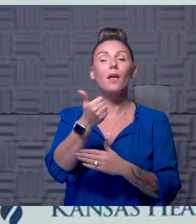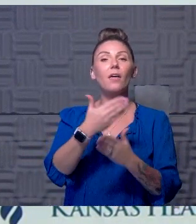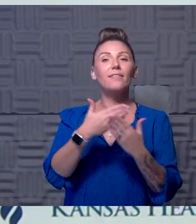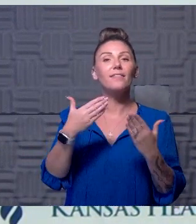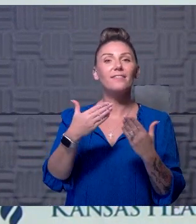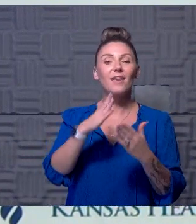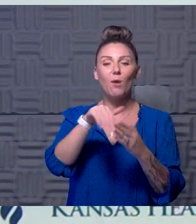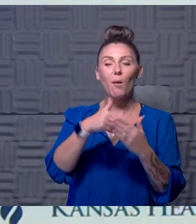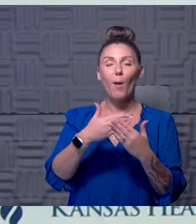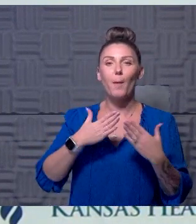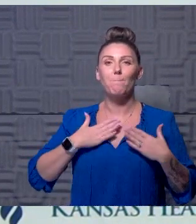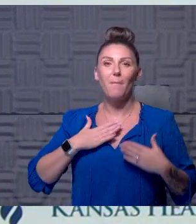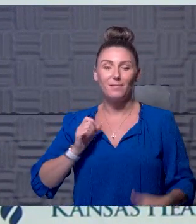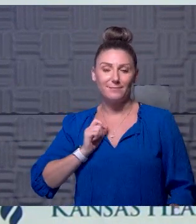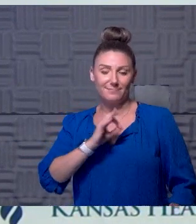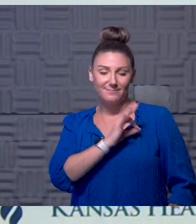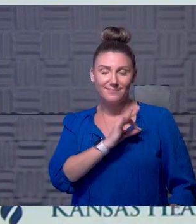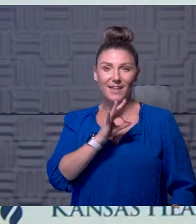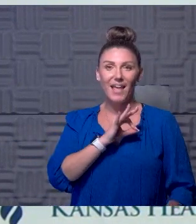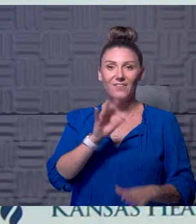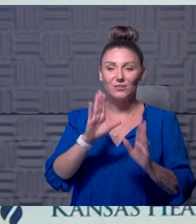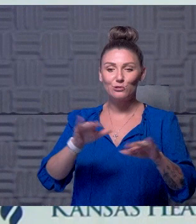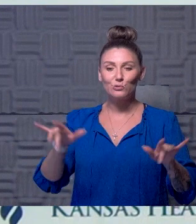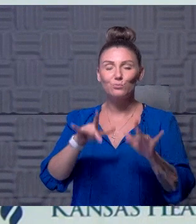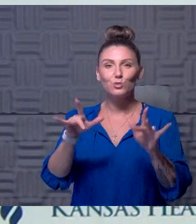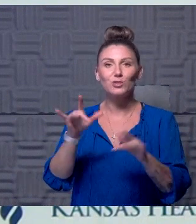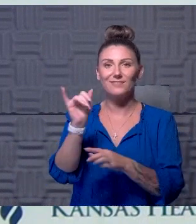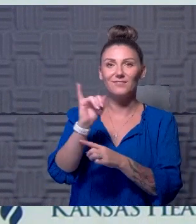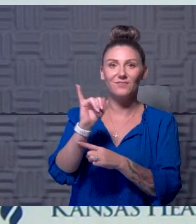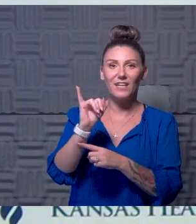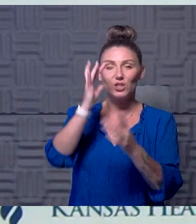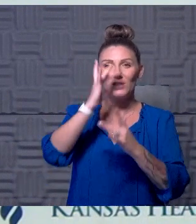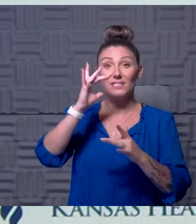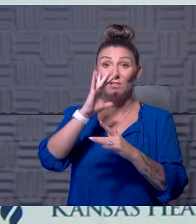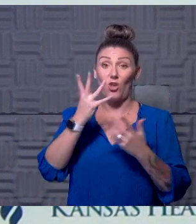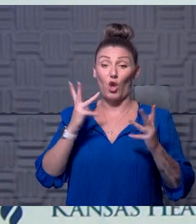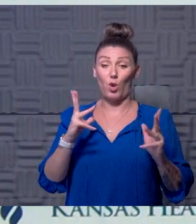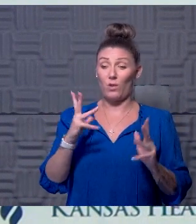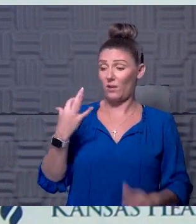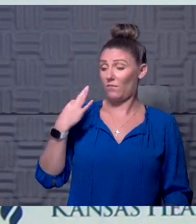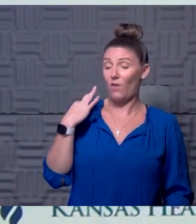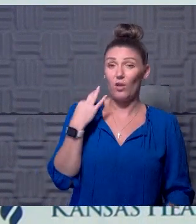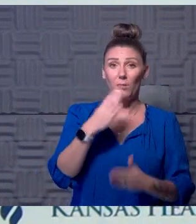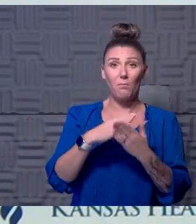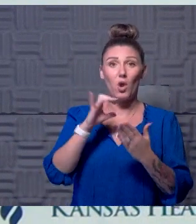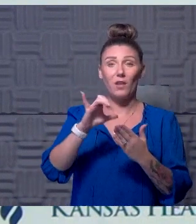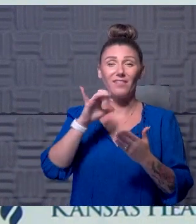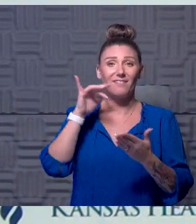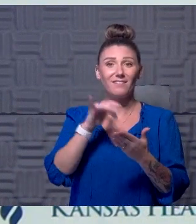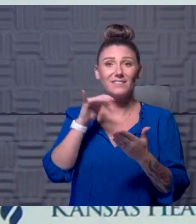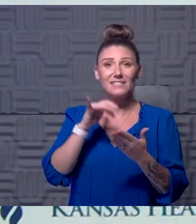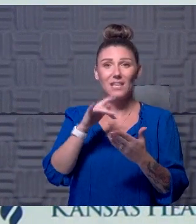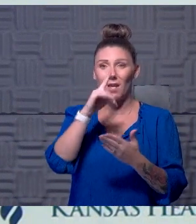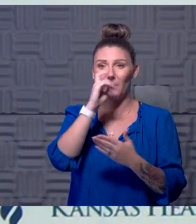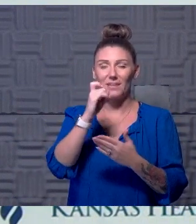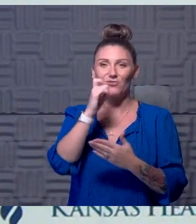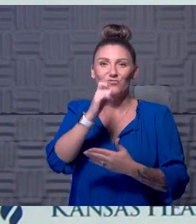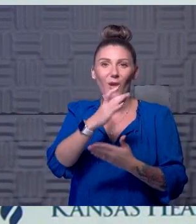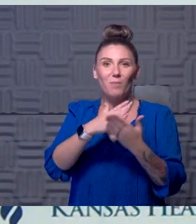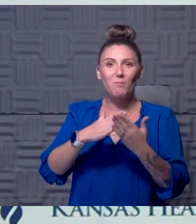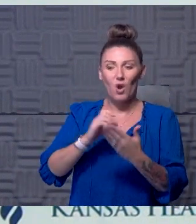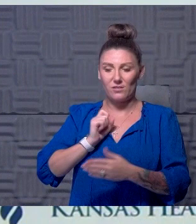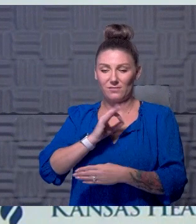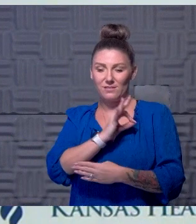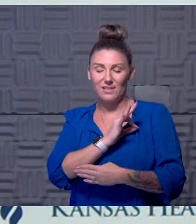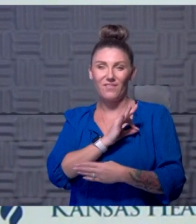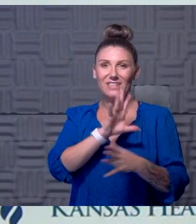is all my colleagues at Children's Mercy and Infectious Diseases have already volunteered to be part of the study because they are not part of the staff, since I'm doing it